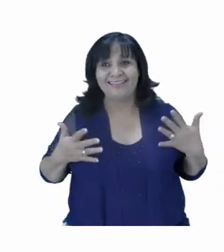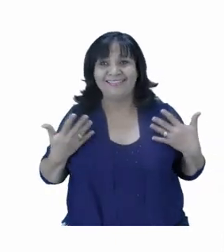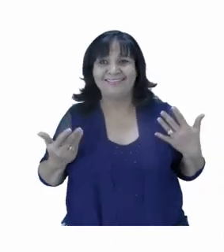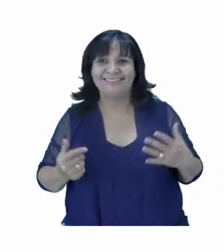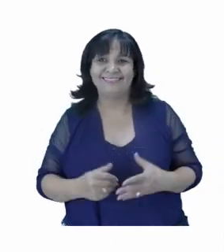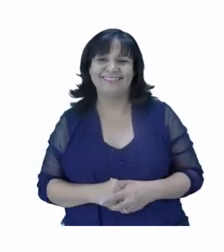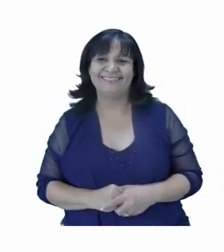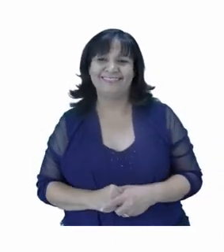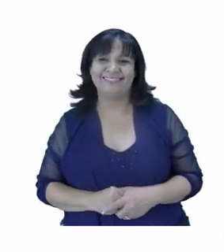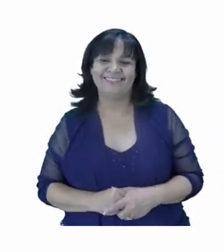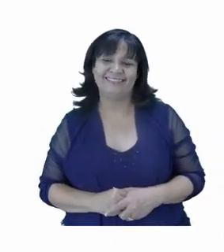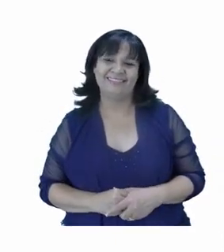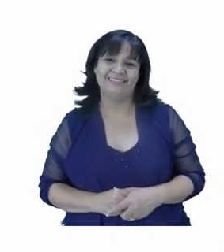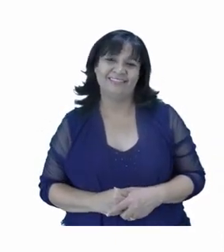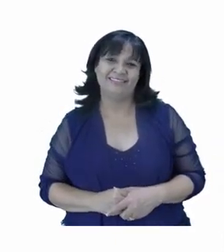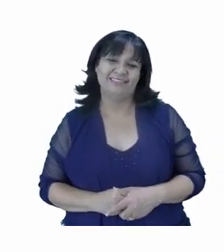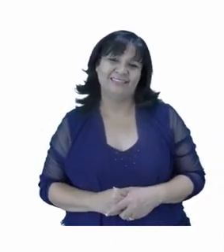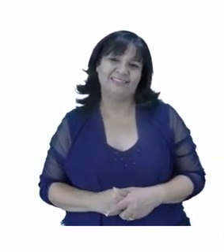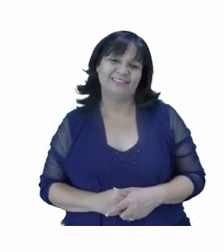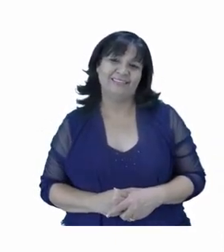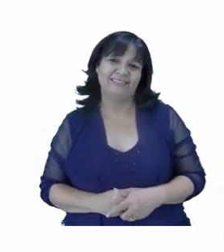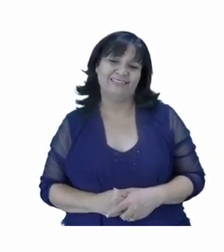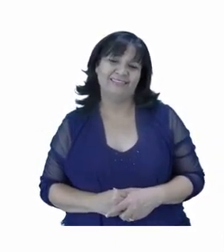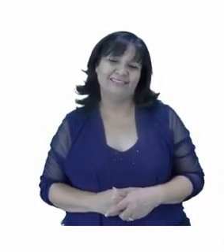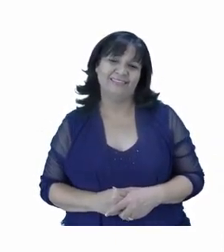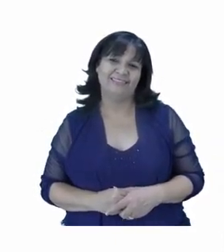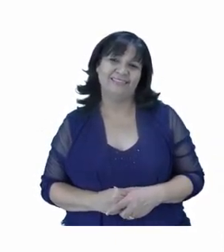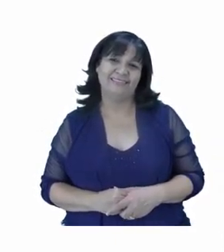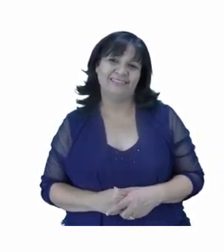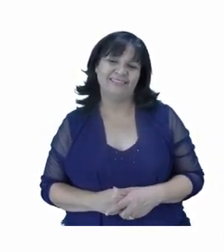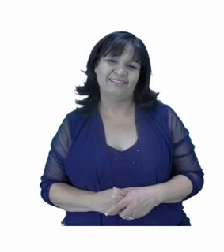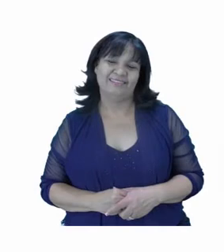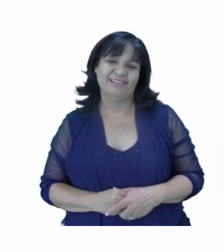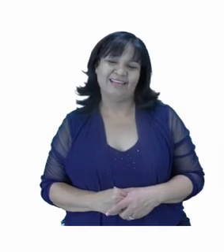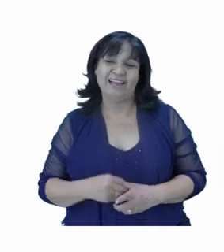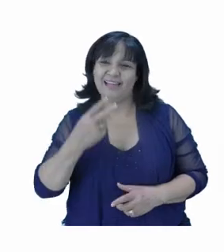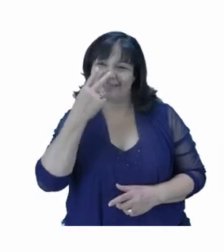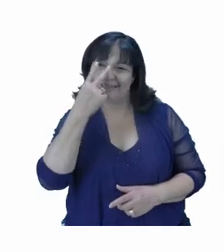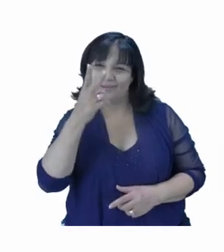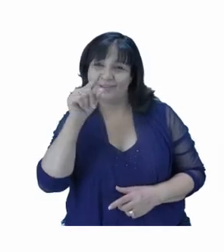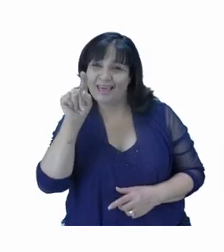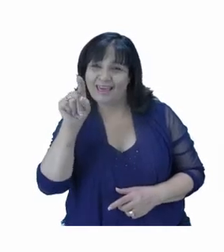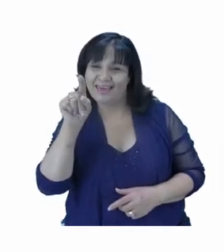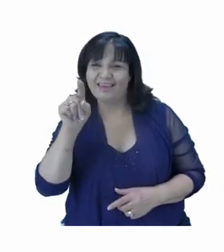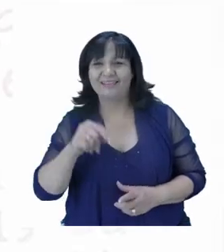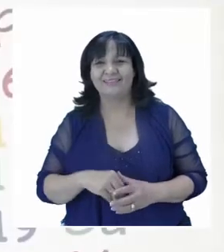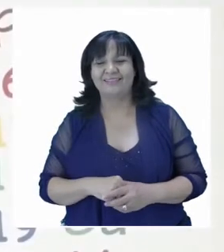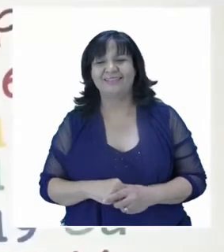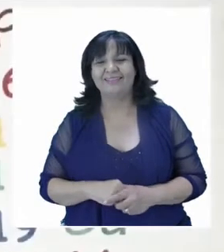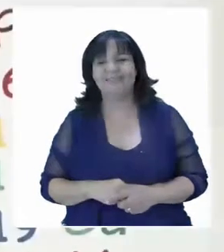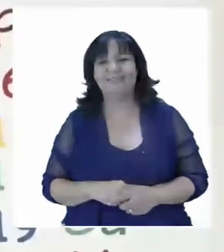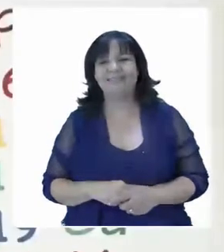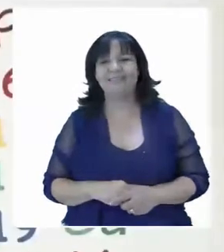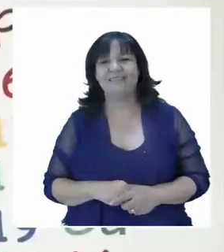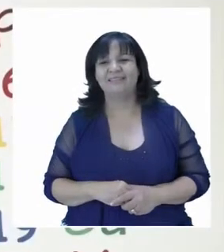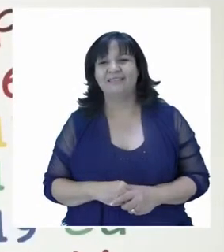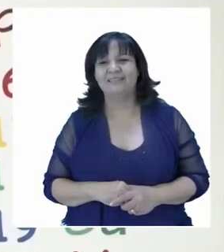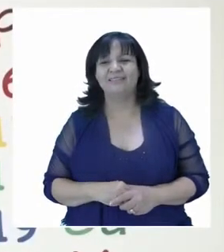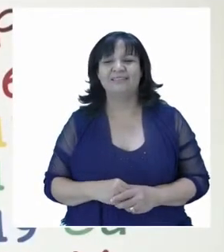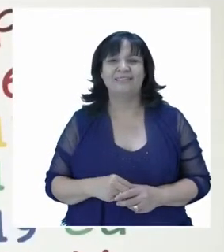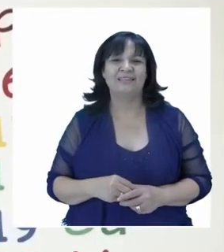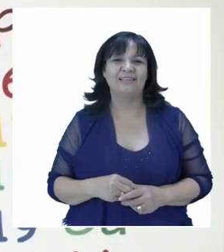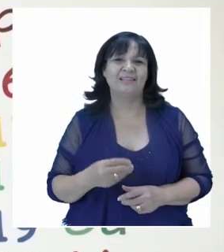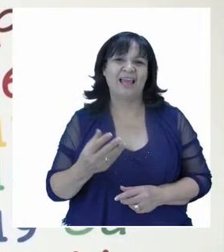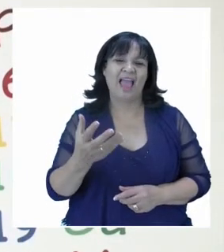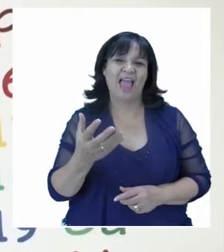happy. Let's take a look at the board. Now on the board, I have these